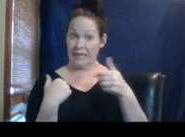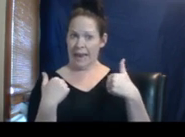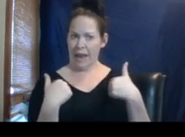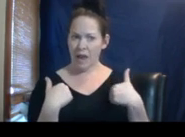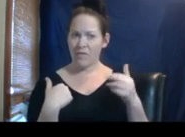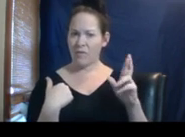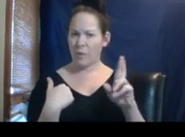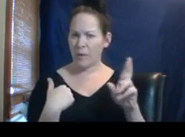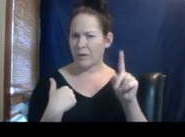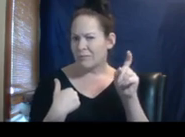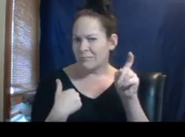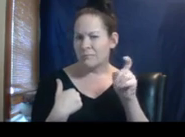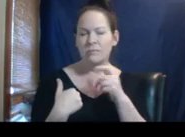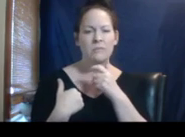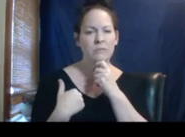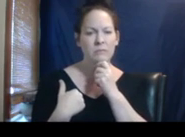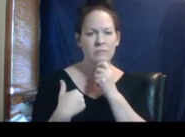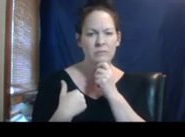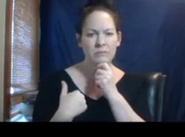have a remainder?